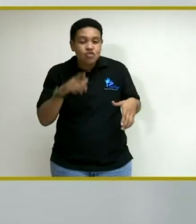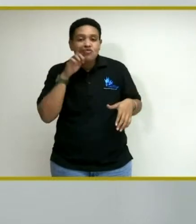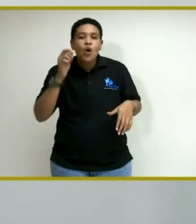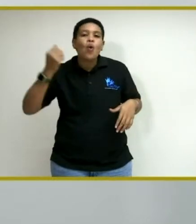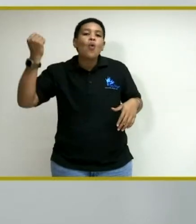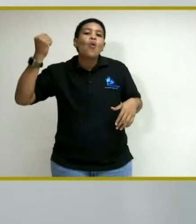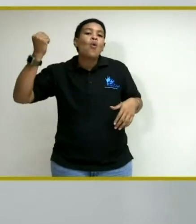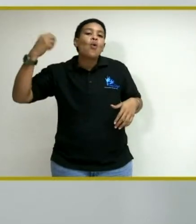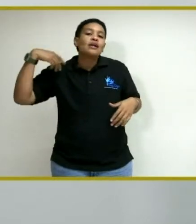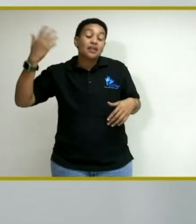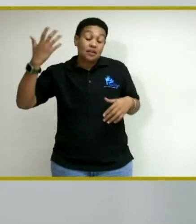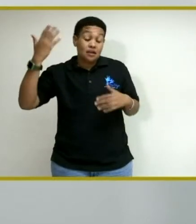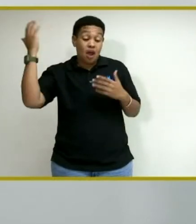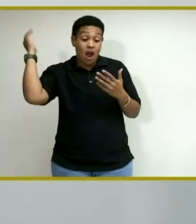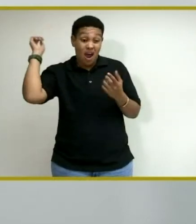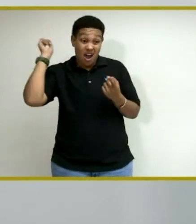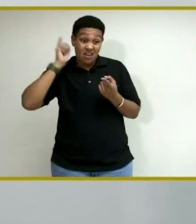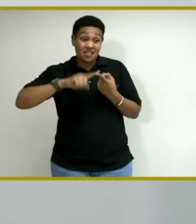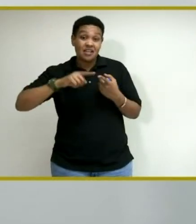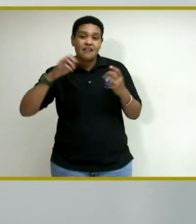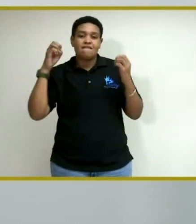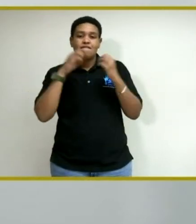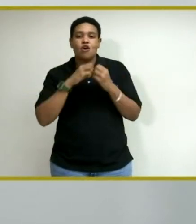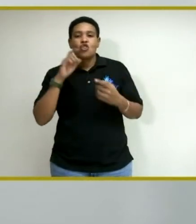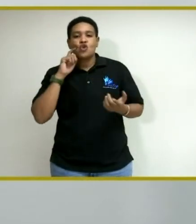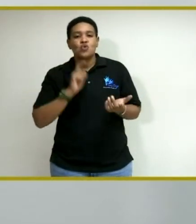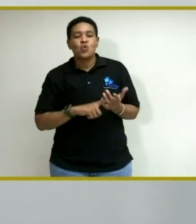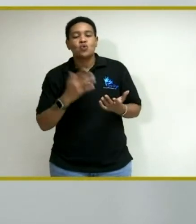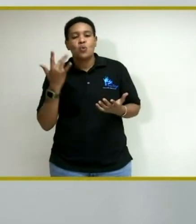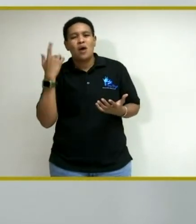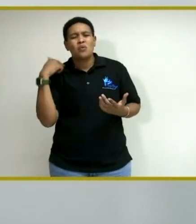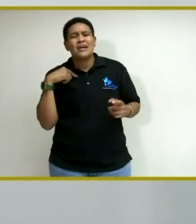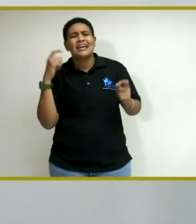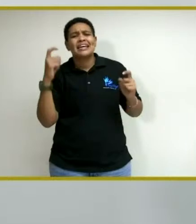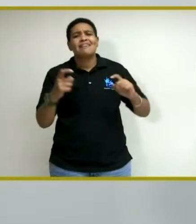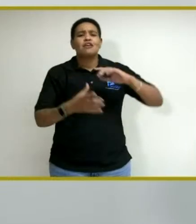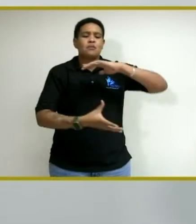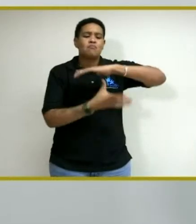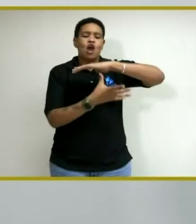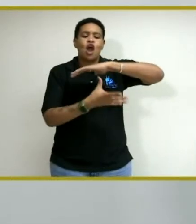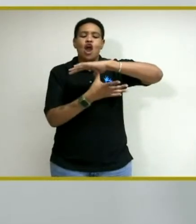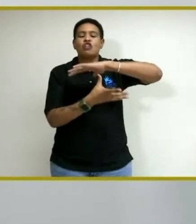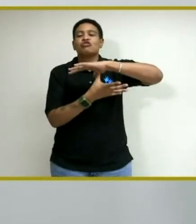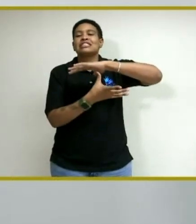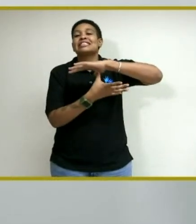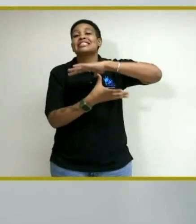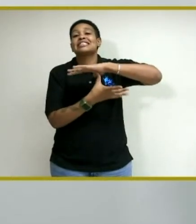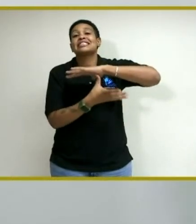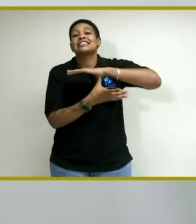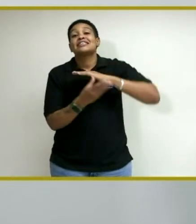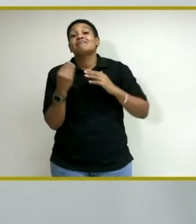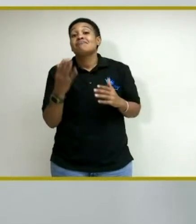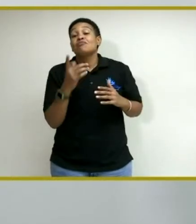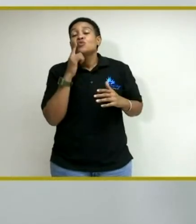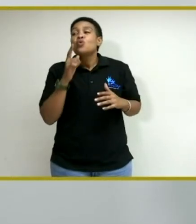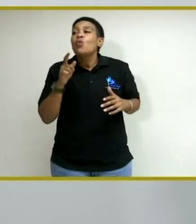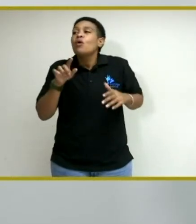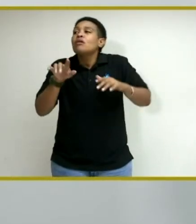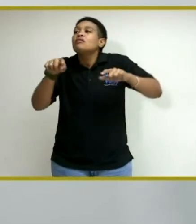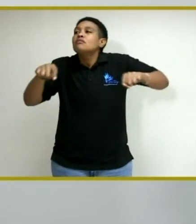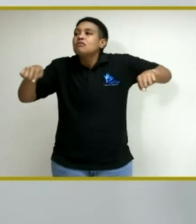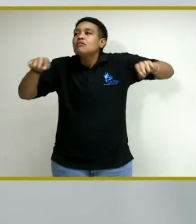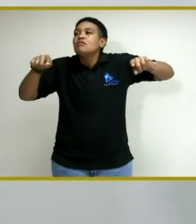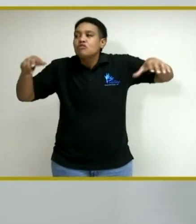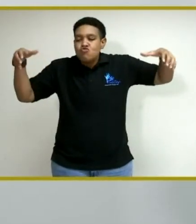hold until further notice, because we are giving priority to a priority